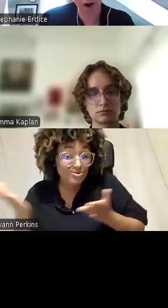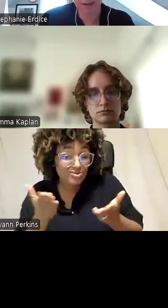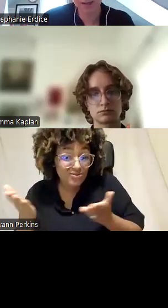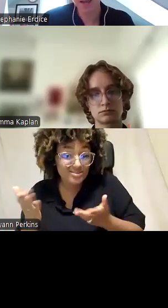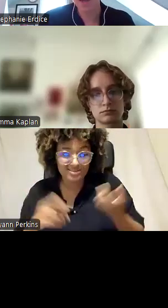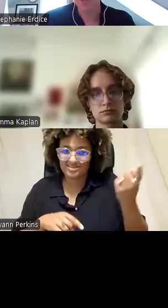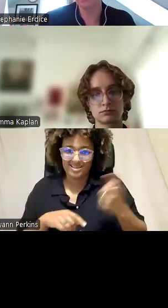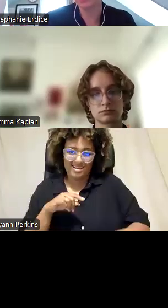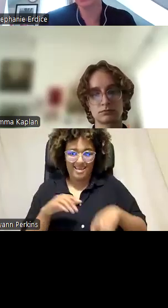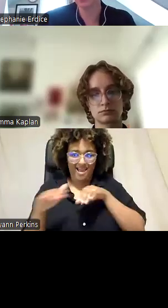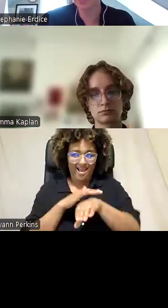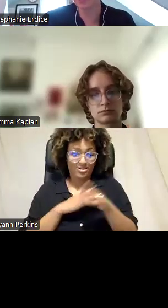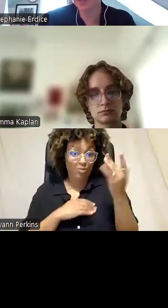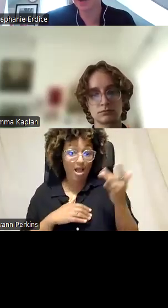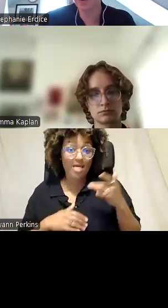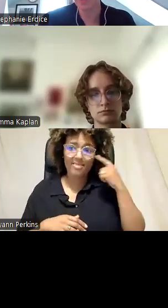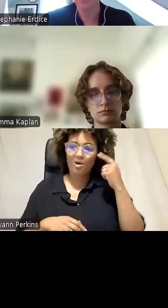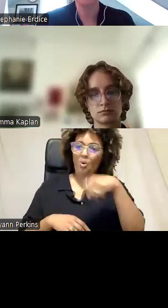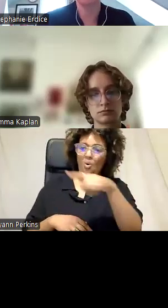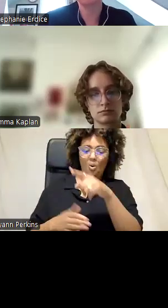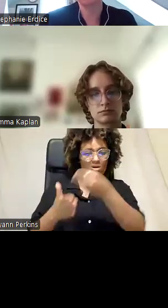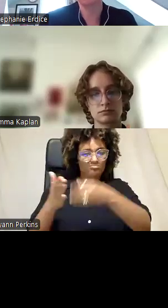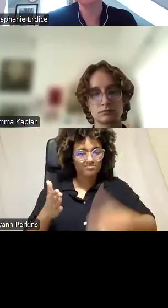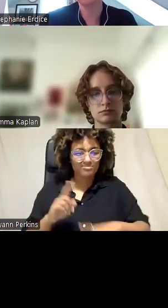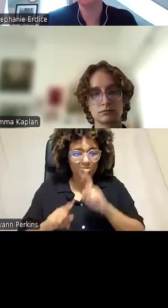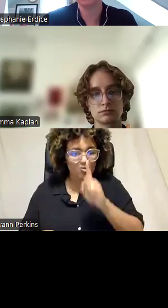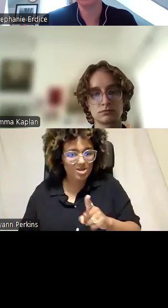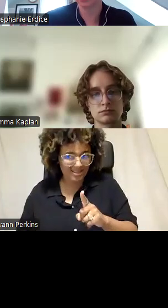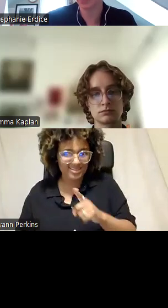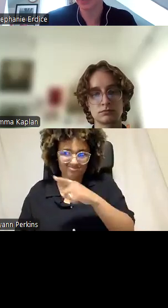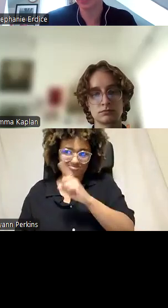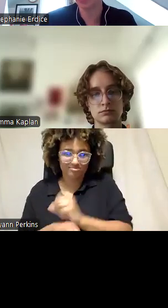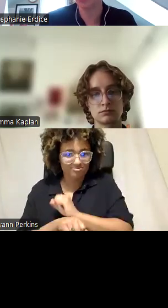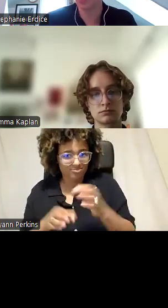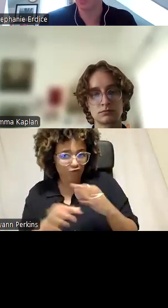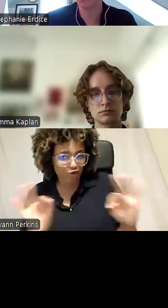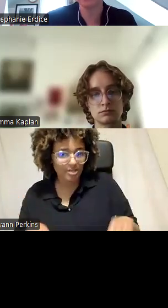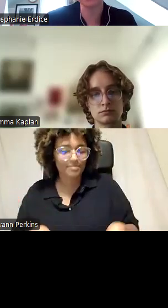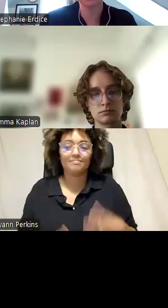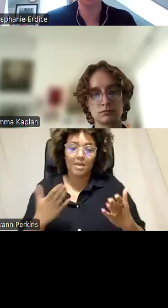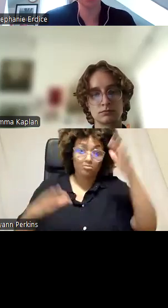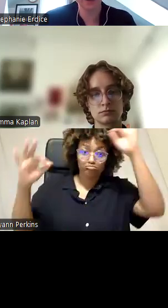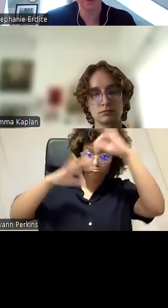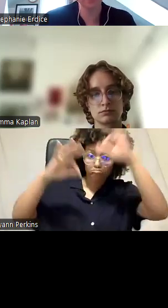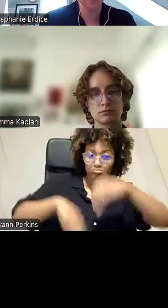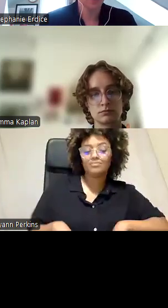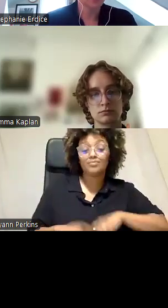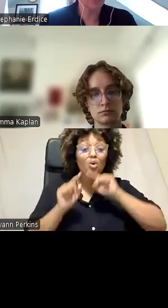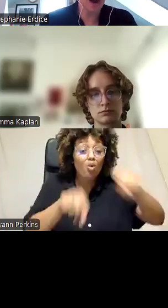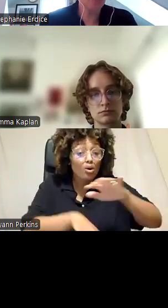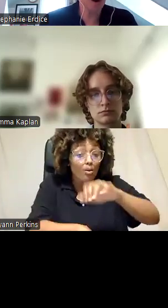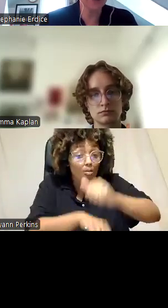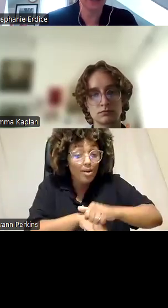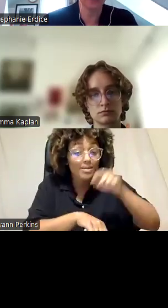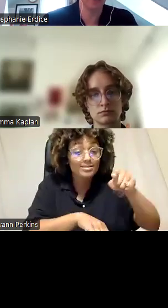might cost. They might need childcare. They might have a hard time finding transportation to appointments at a courthouse.